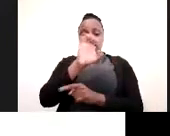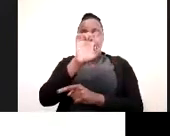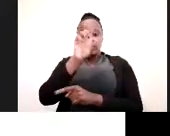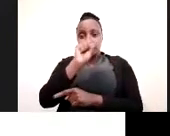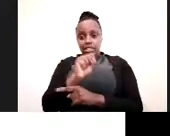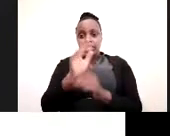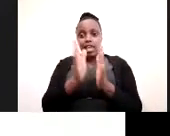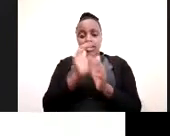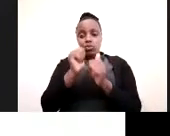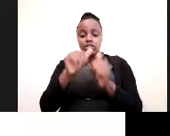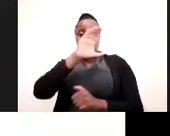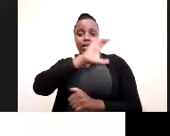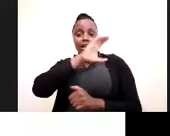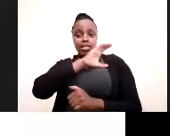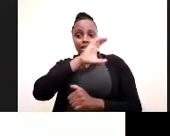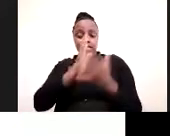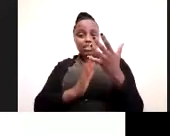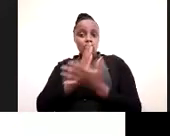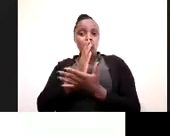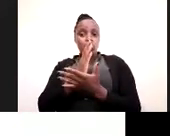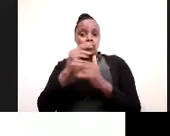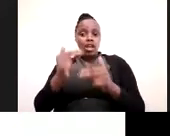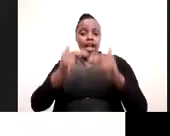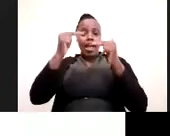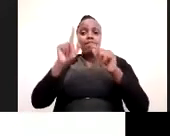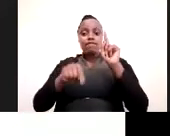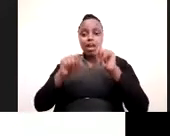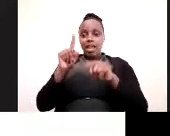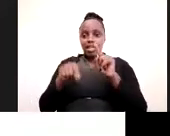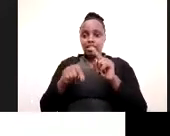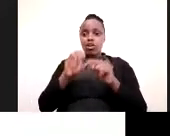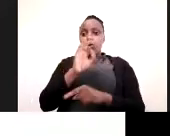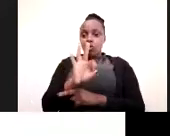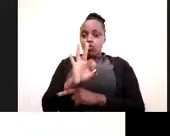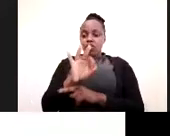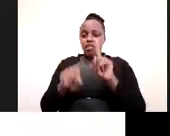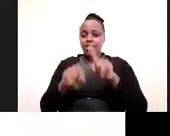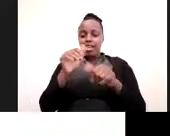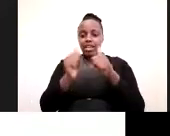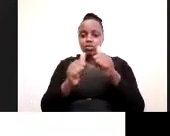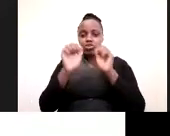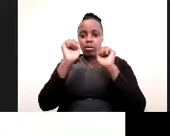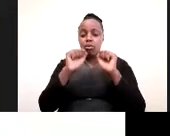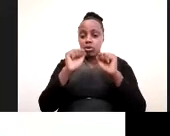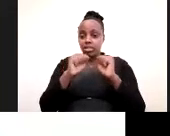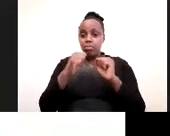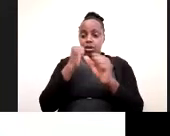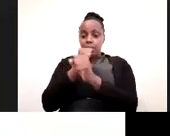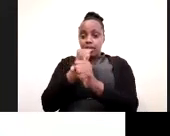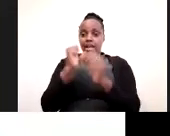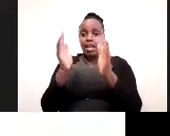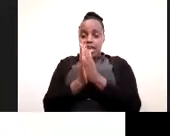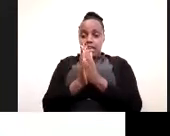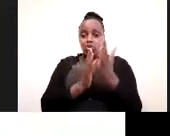is characterized by high variety, genetic variety, which can better adapt to